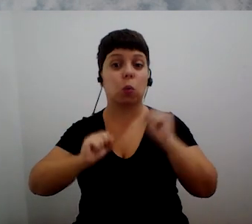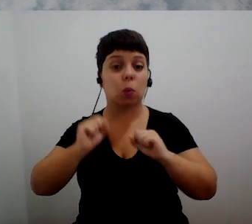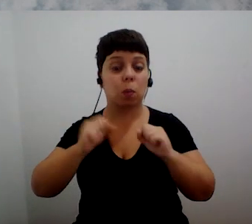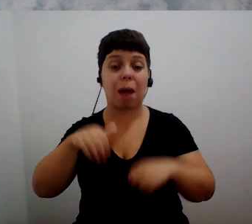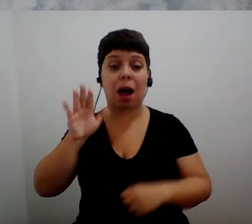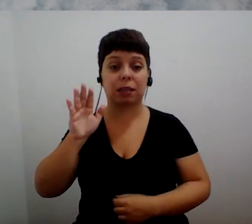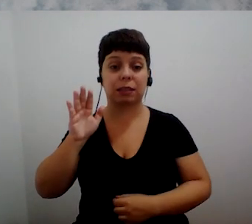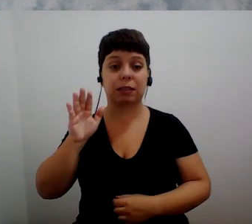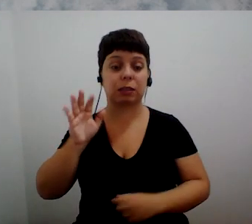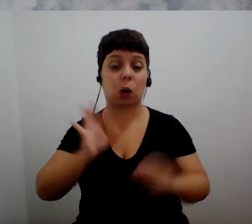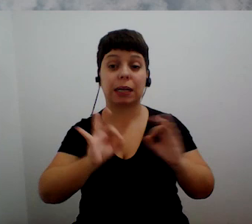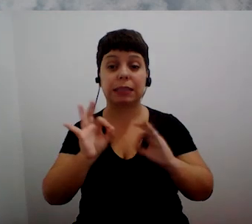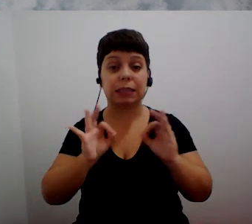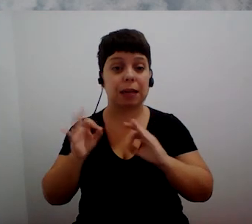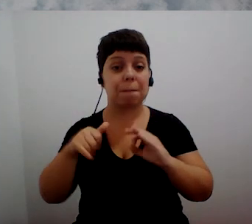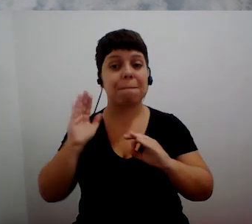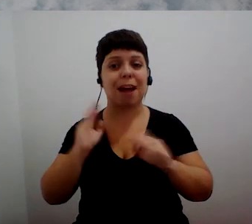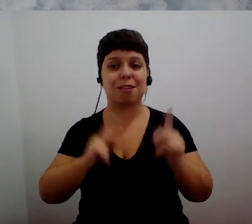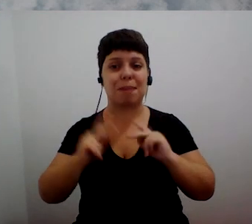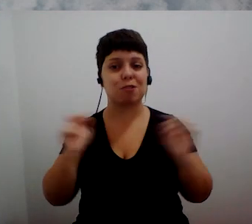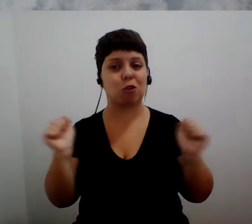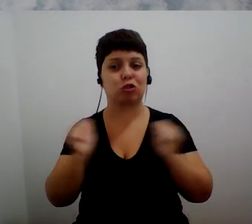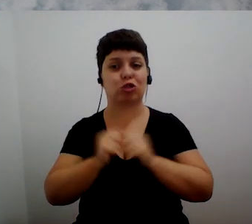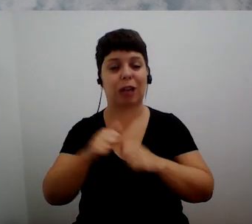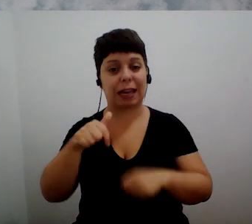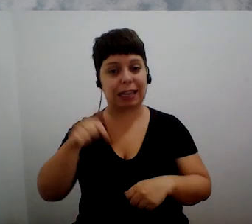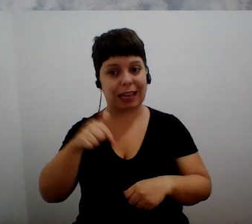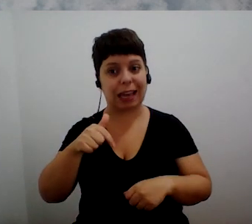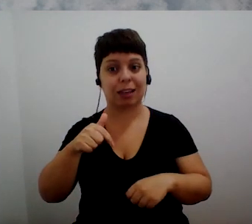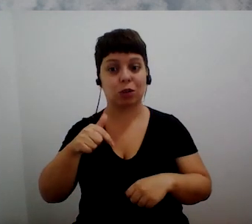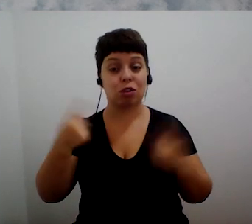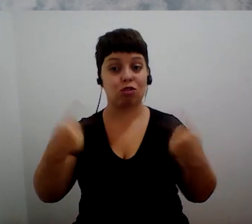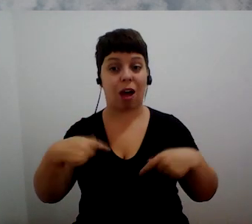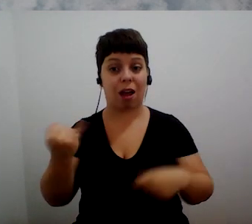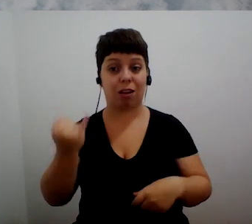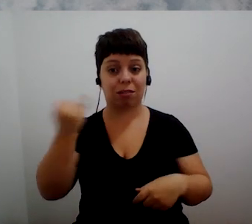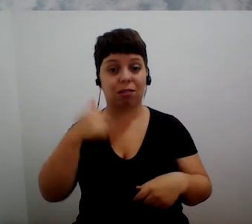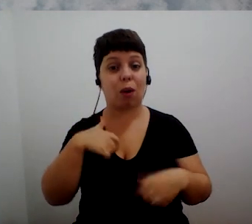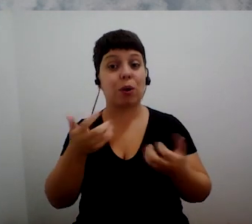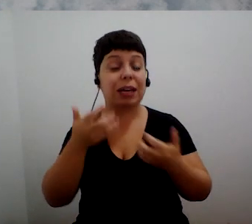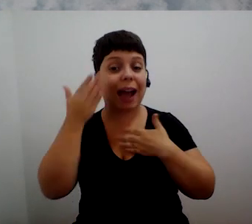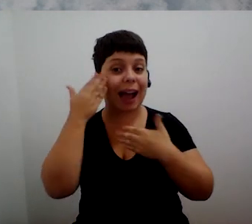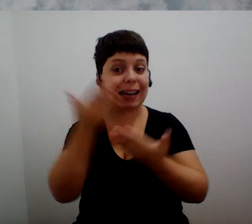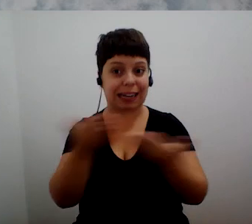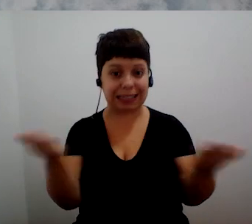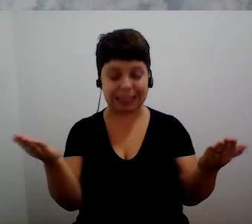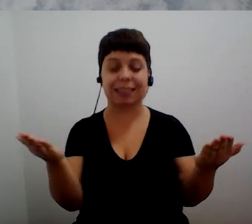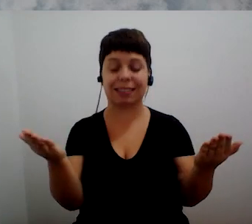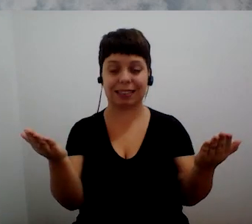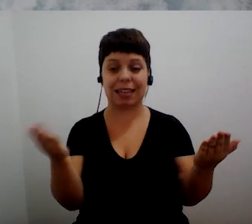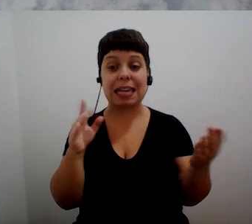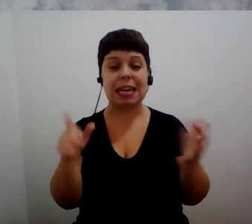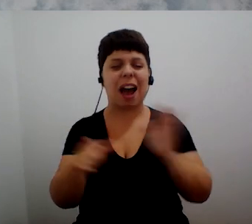companies, more organizations, more people together in these important challenges. So I'd like to thank you very much.